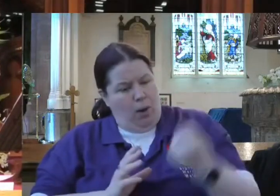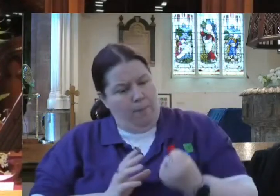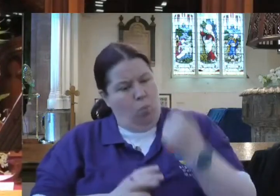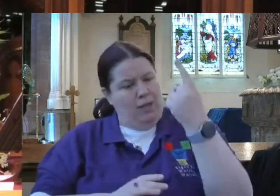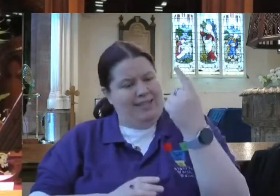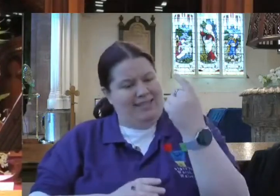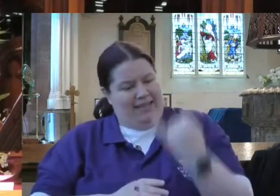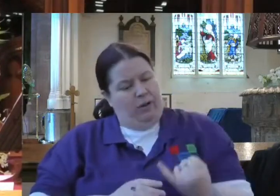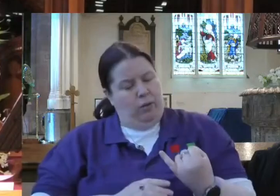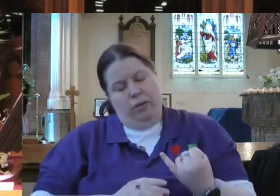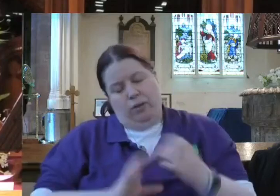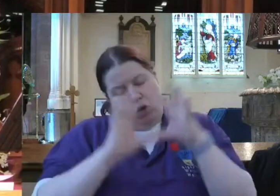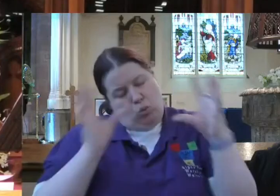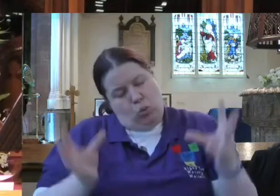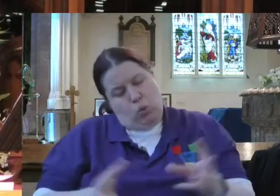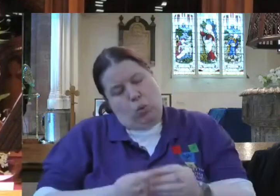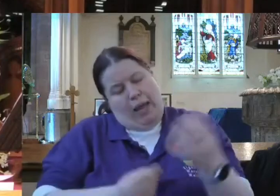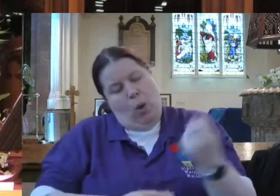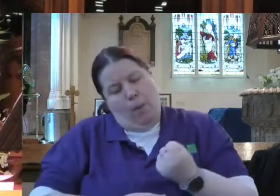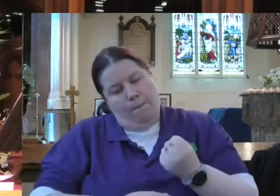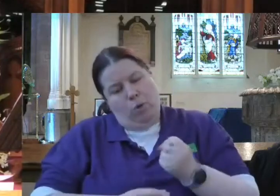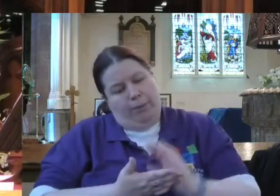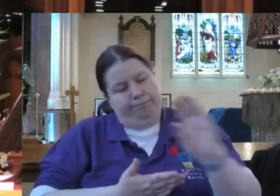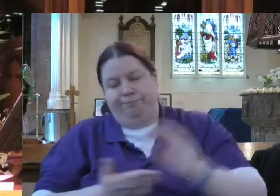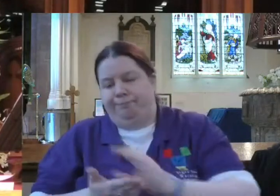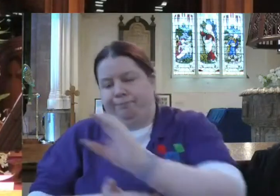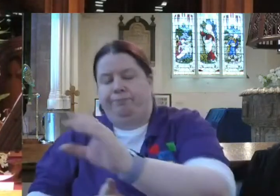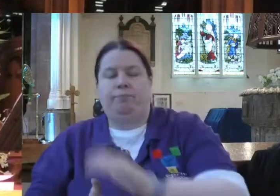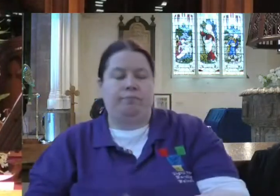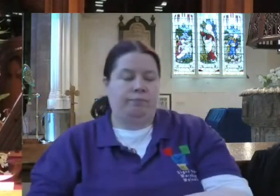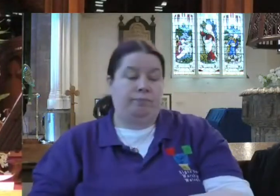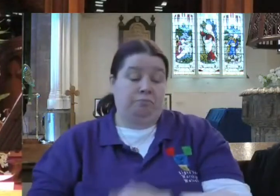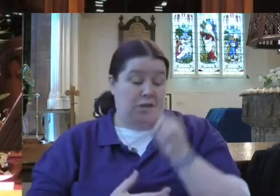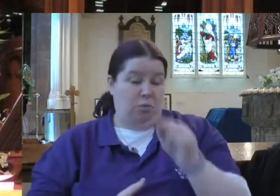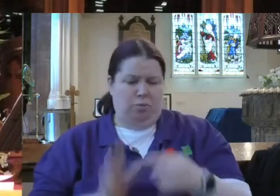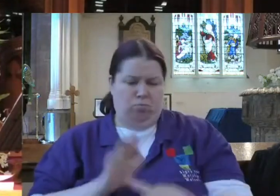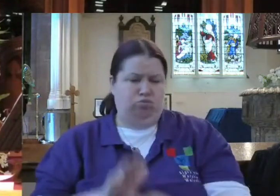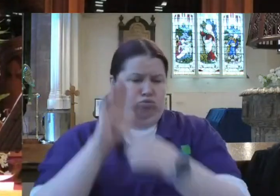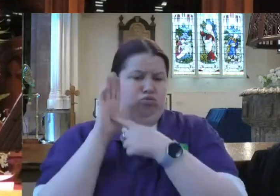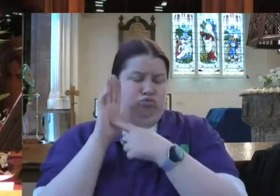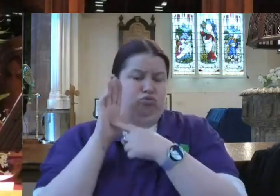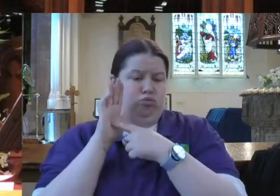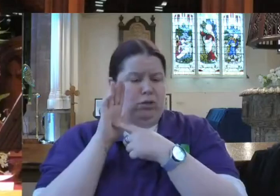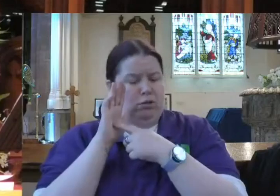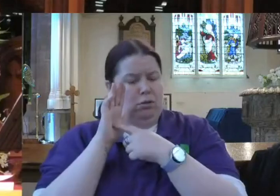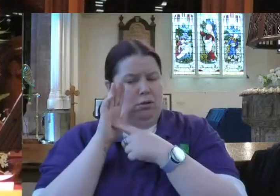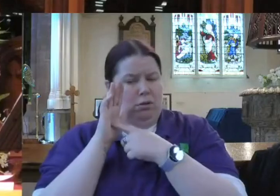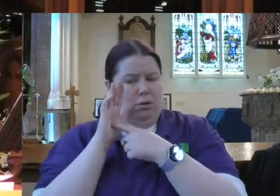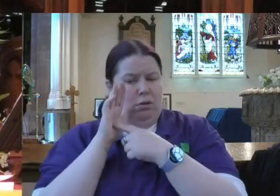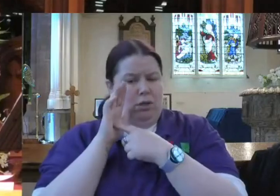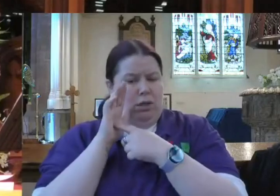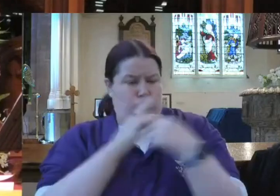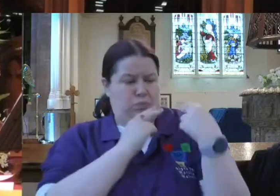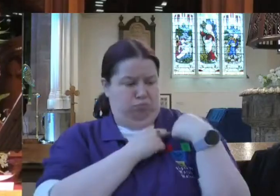their income, their total income. And in many respects, giving was the most sacred duty of all the